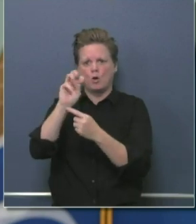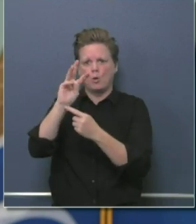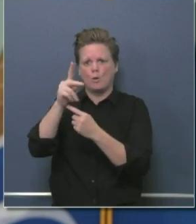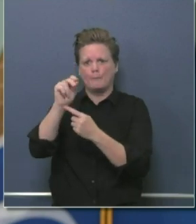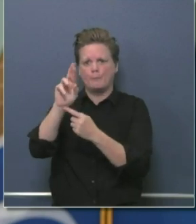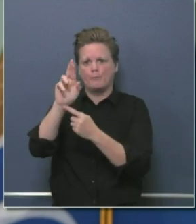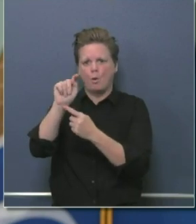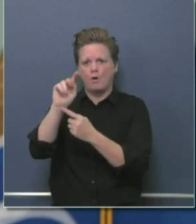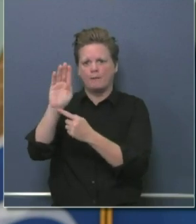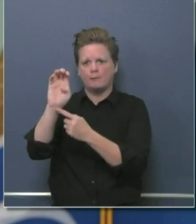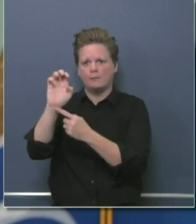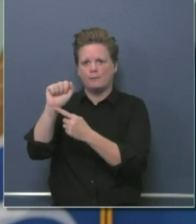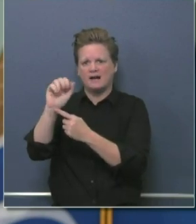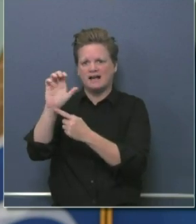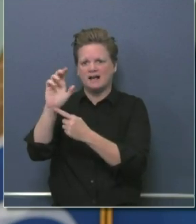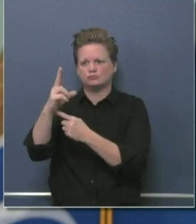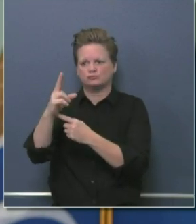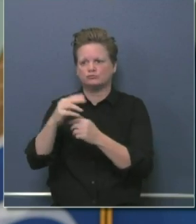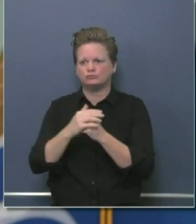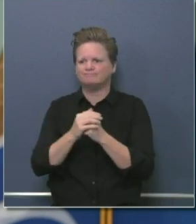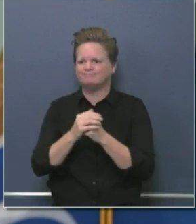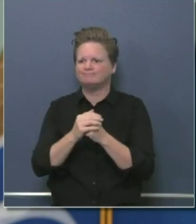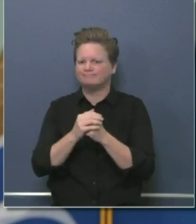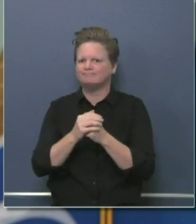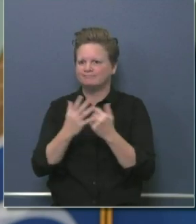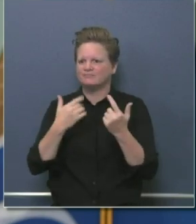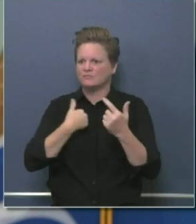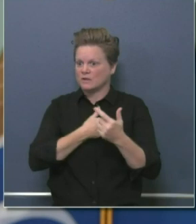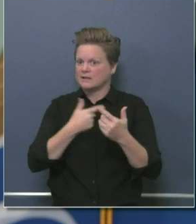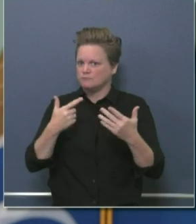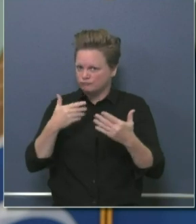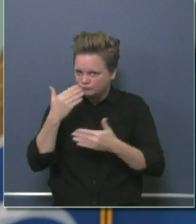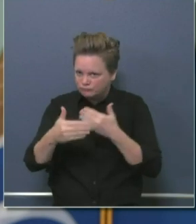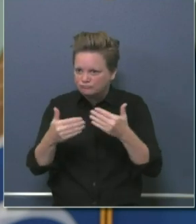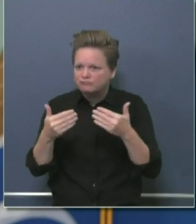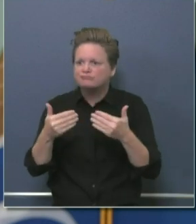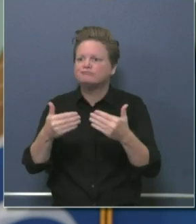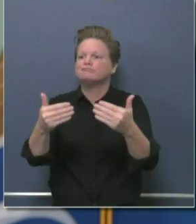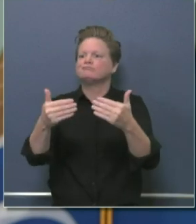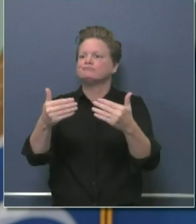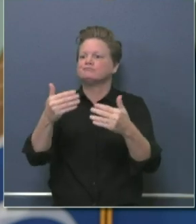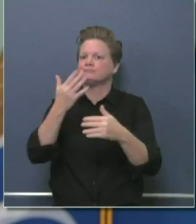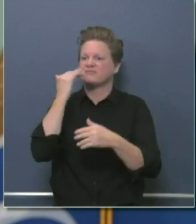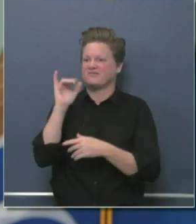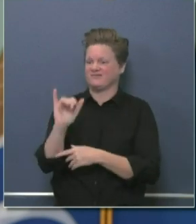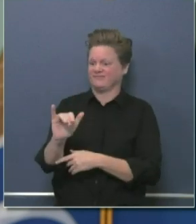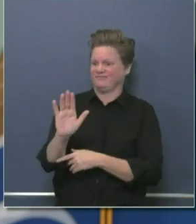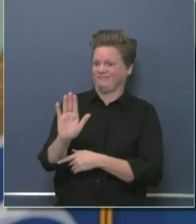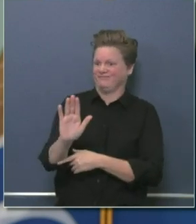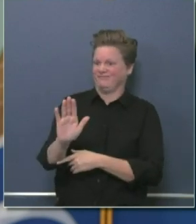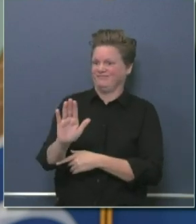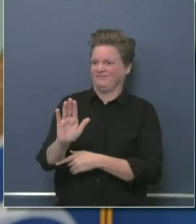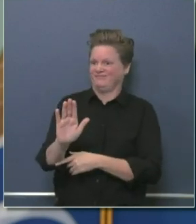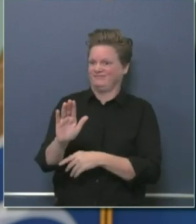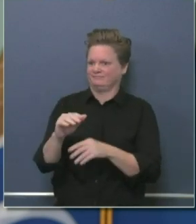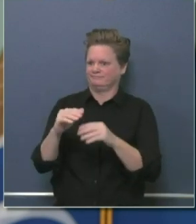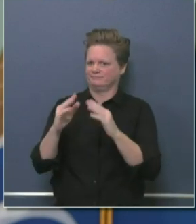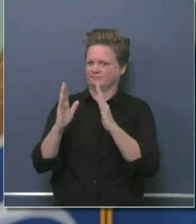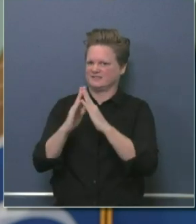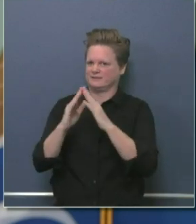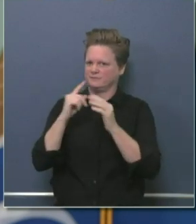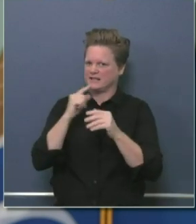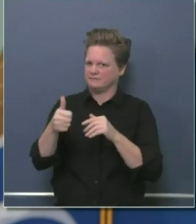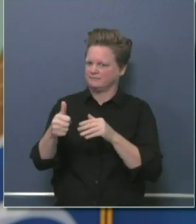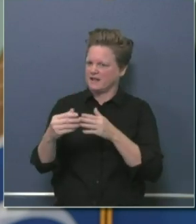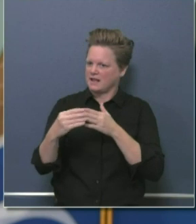we were able to move forward in the collaborative spirit with the leadership of Newport Beach to reopen Newport Beach. We announced 3